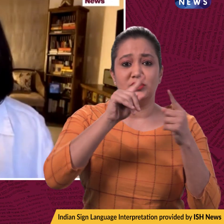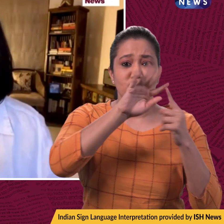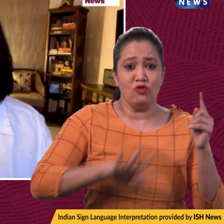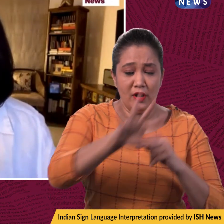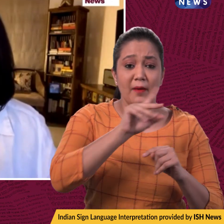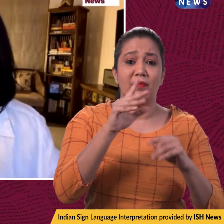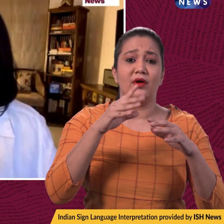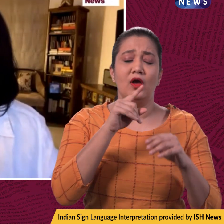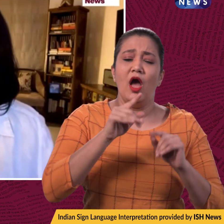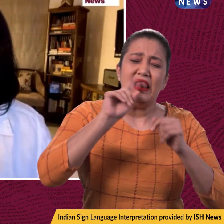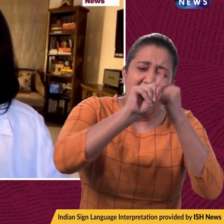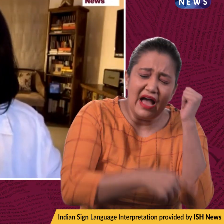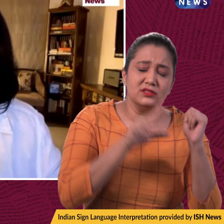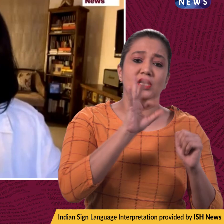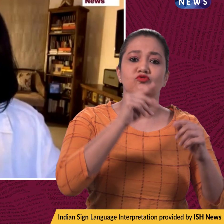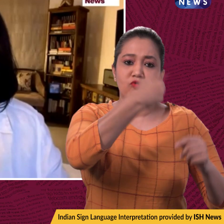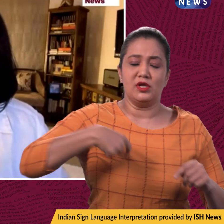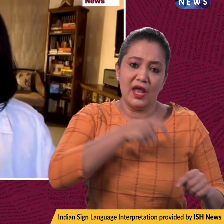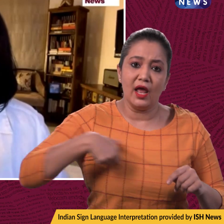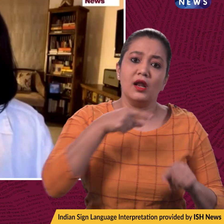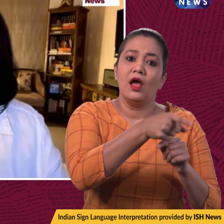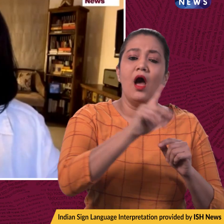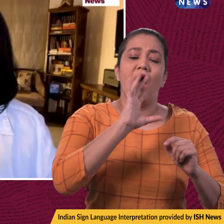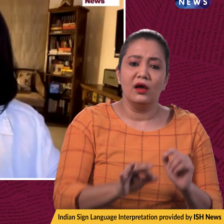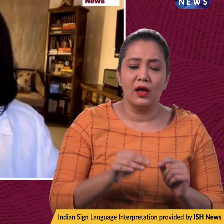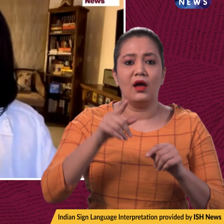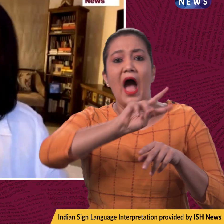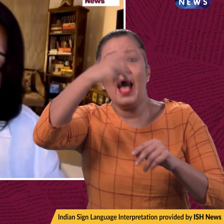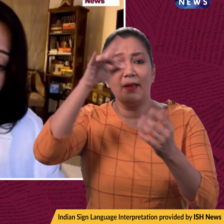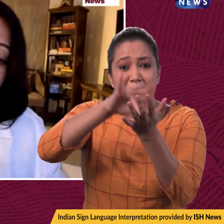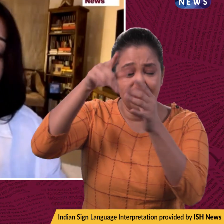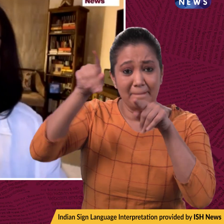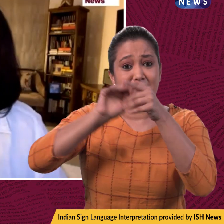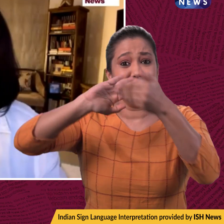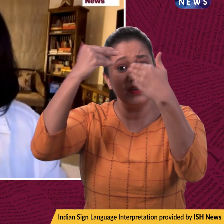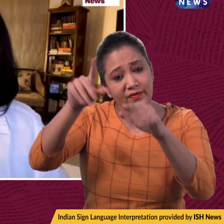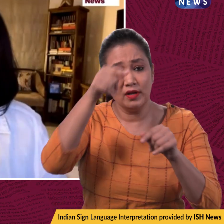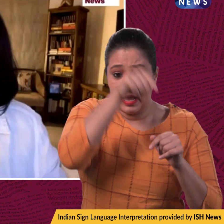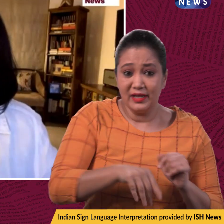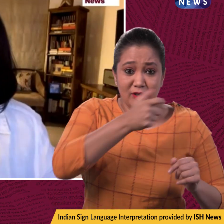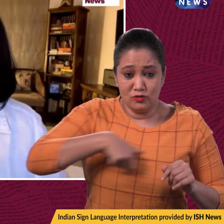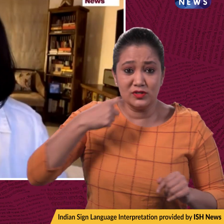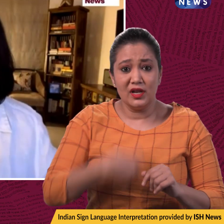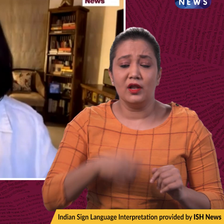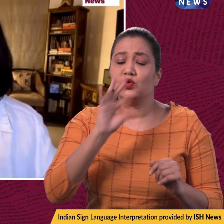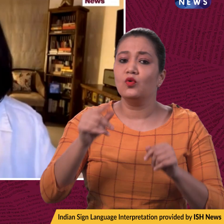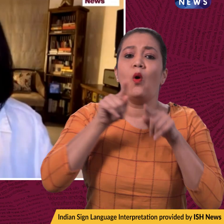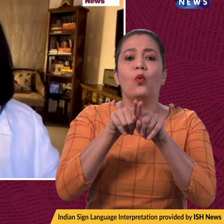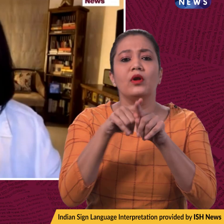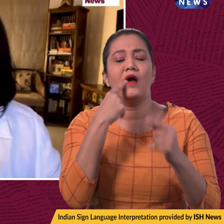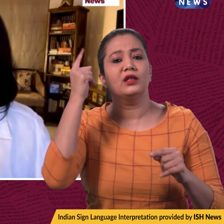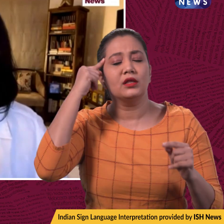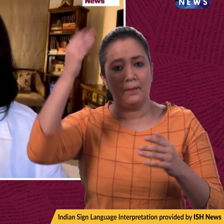Western Europe to legalize gay marriage. Previously, same-sex couples who were married in other countries were seen as a